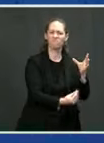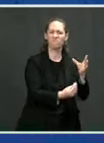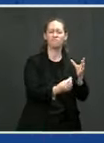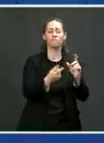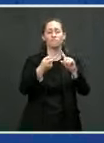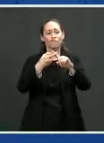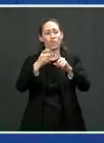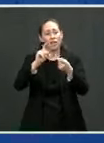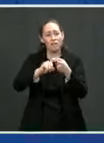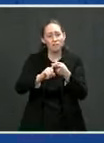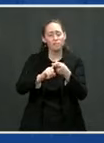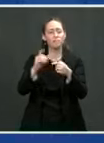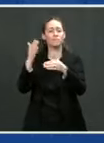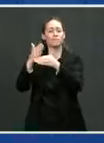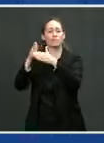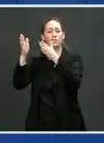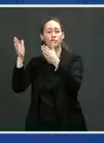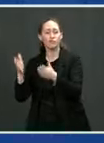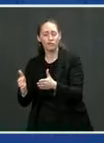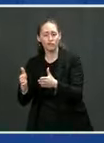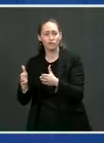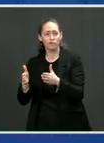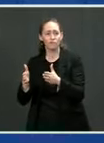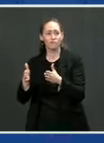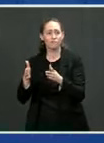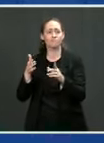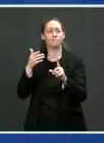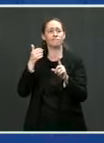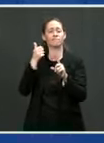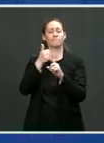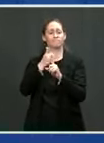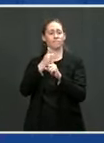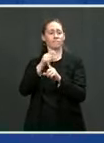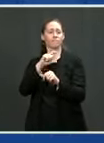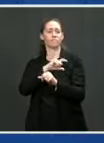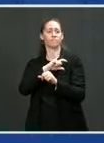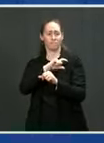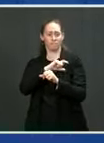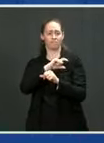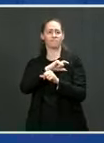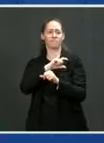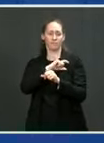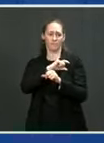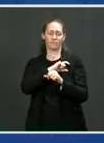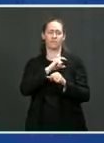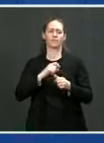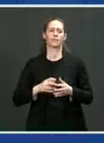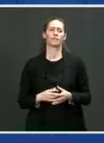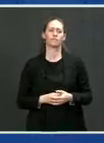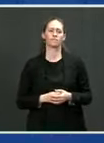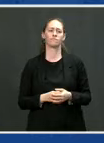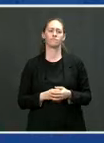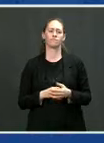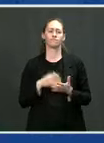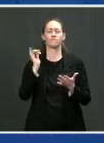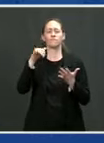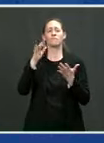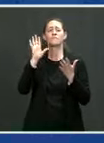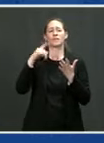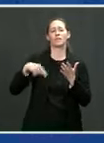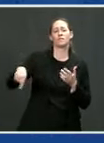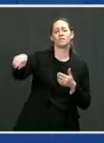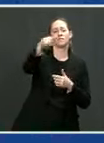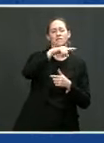partner, Officer William Billy Evans. And we need the strength of your everlasting arms